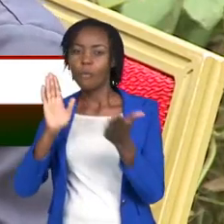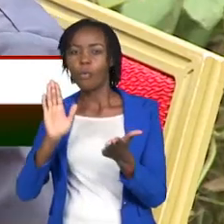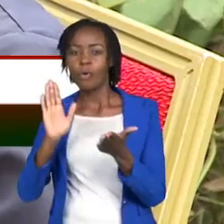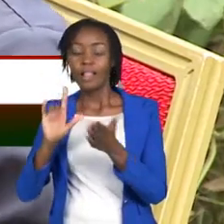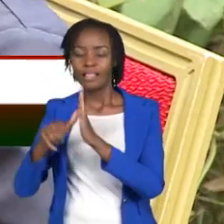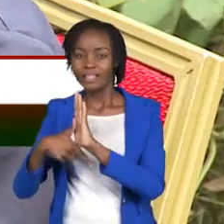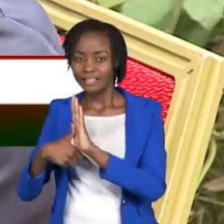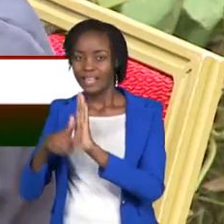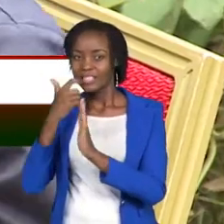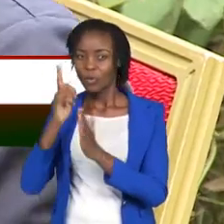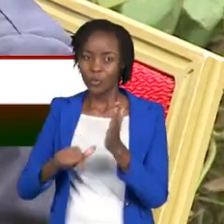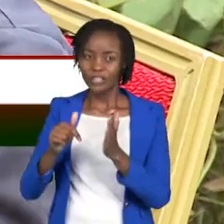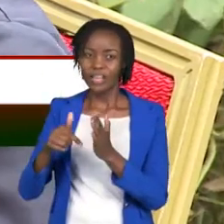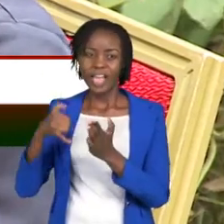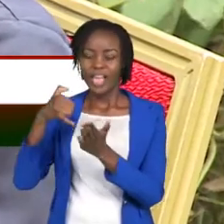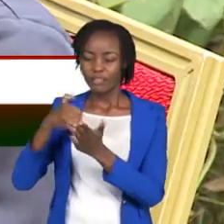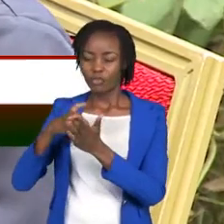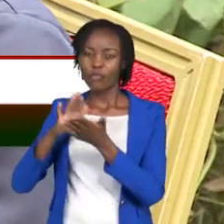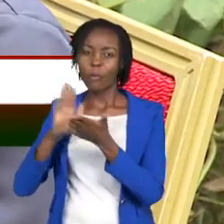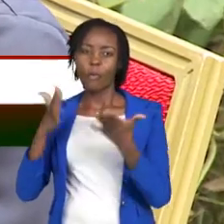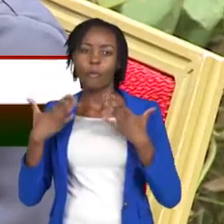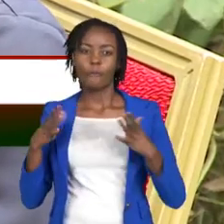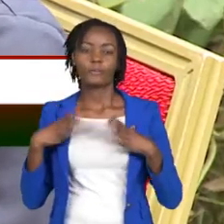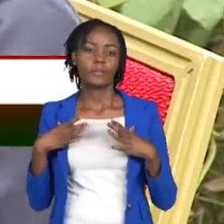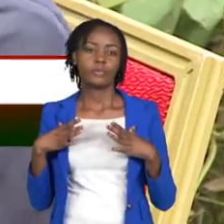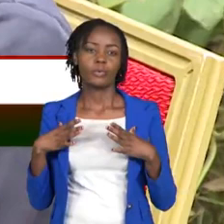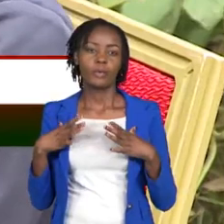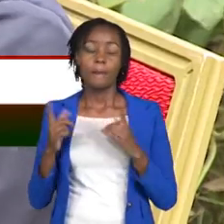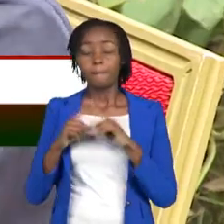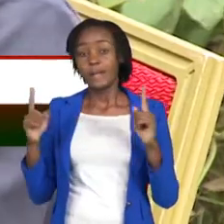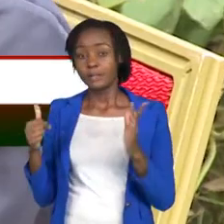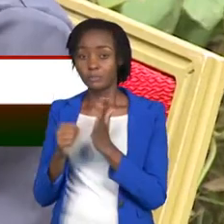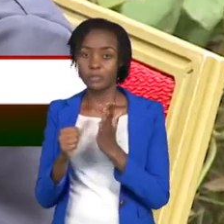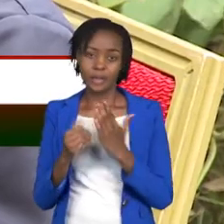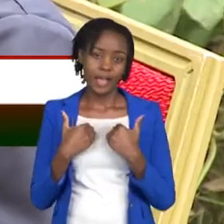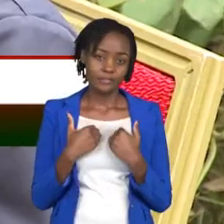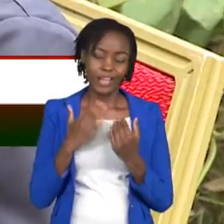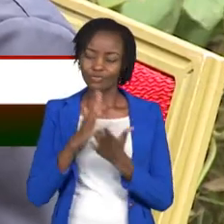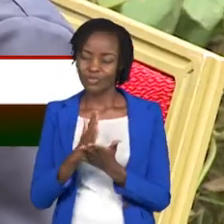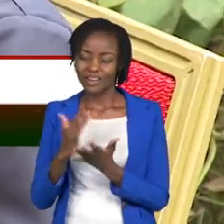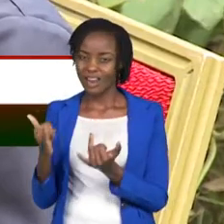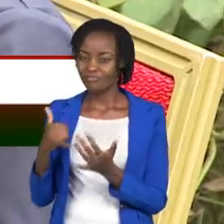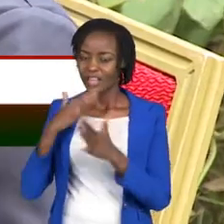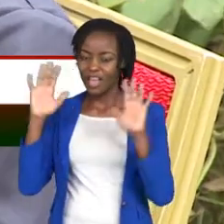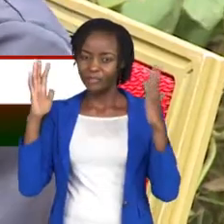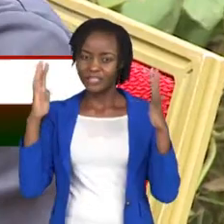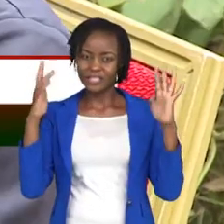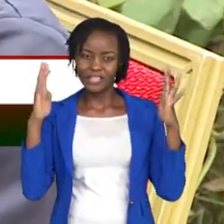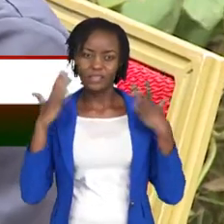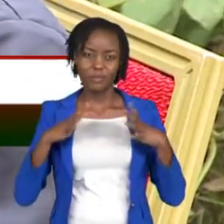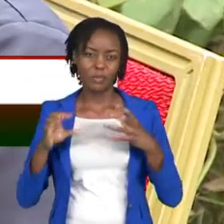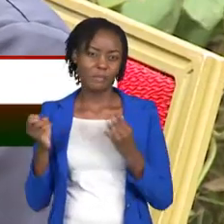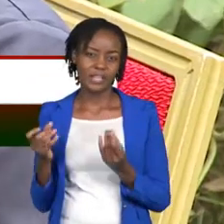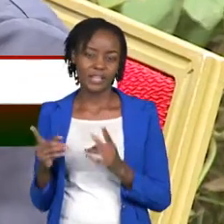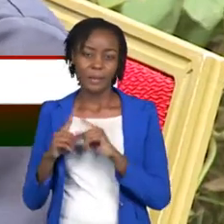had mentioned, the need to include more people in that. But the problem is, even as we've done that, we celebrate the